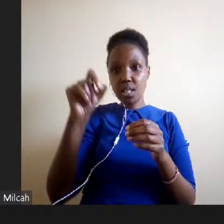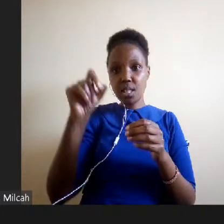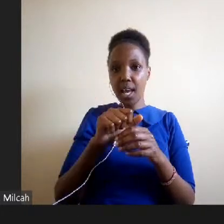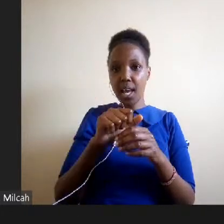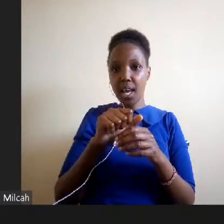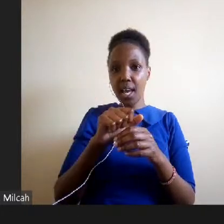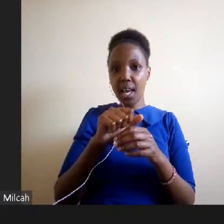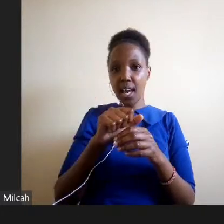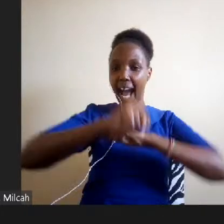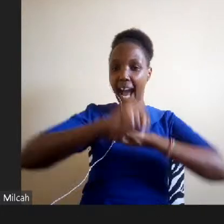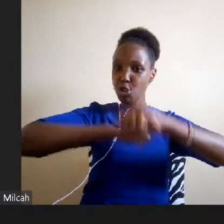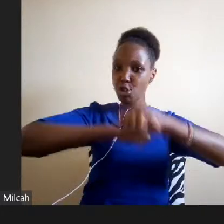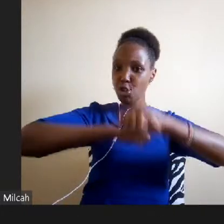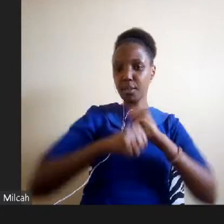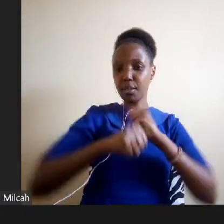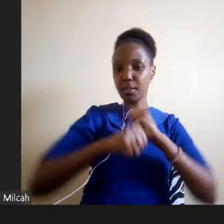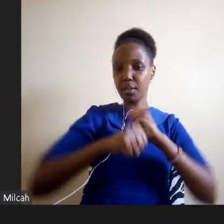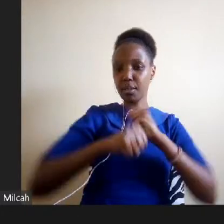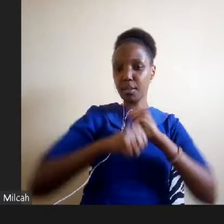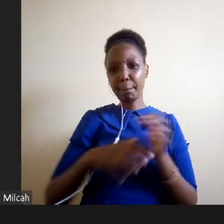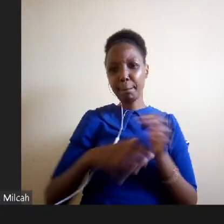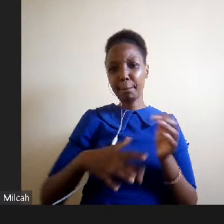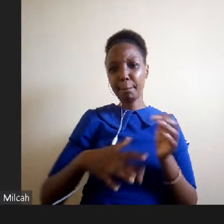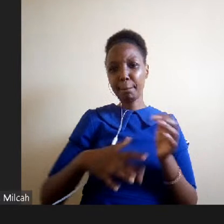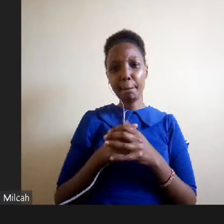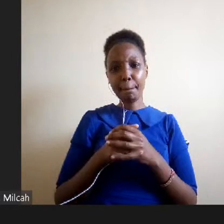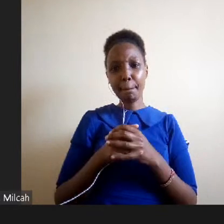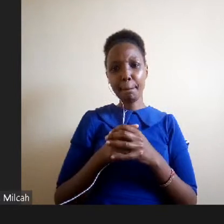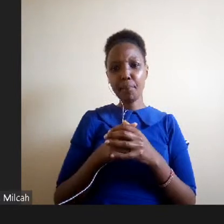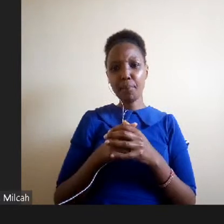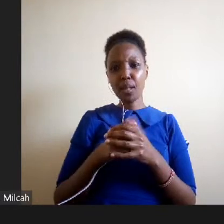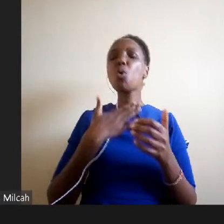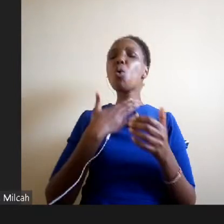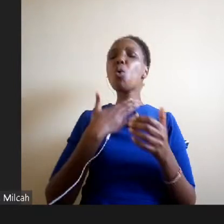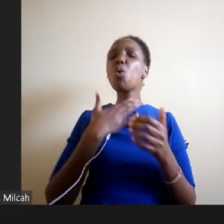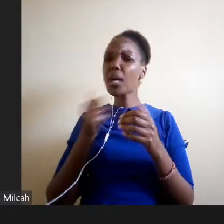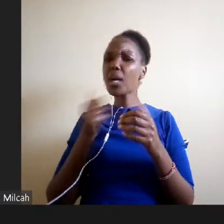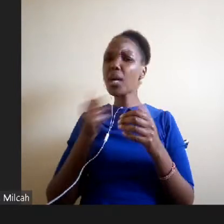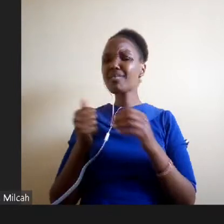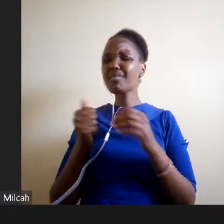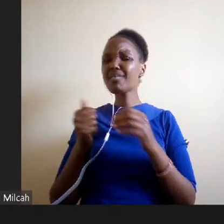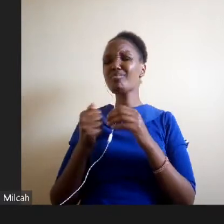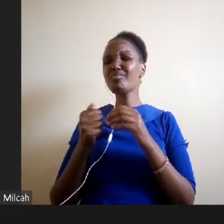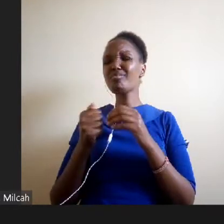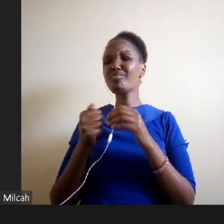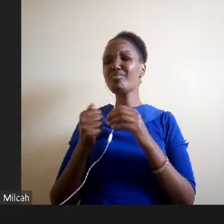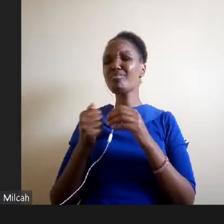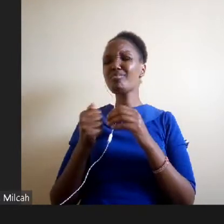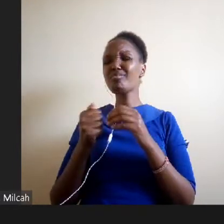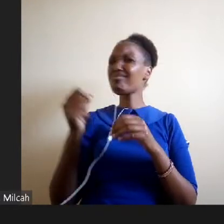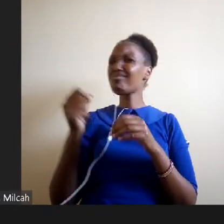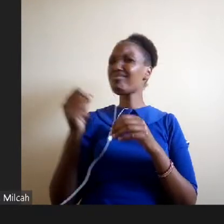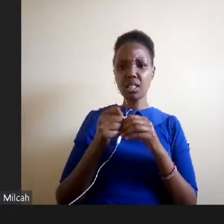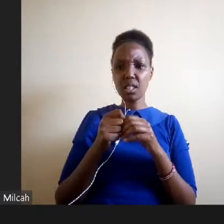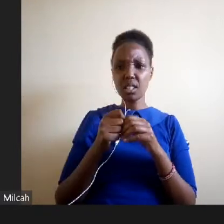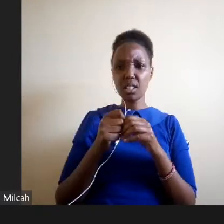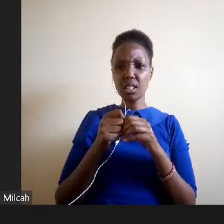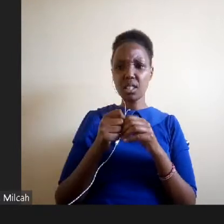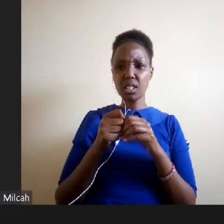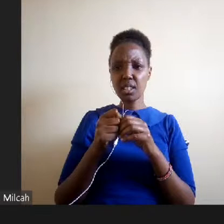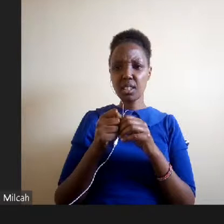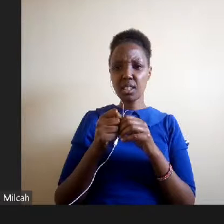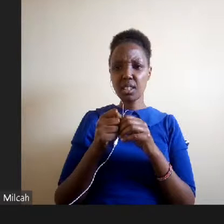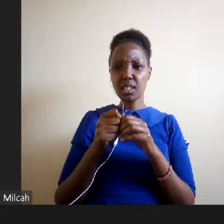Everybody, I keep feeling that we all need time away from our social medias, and going incognito, which is just missing in action for a little